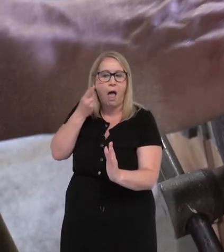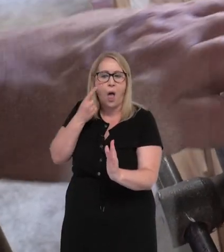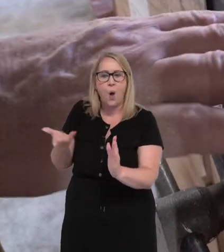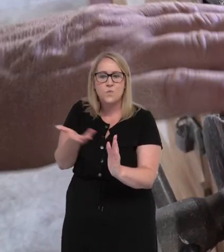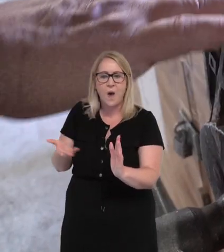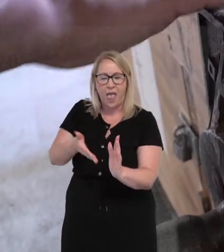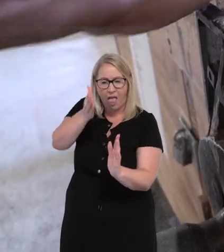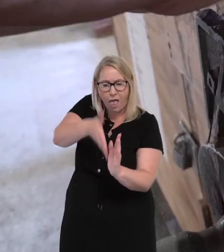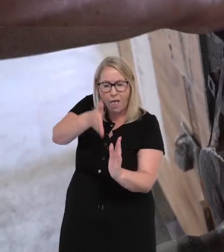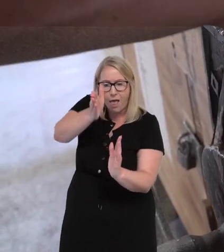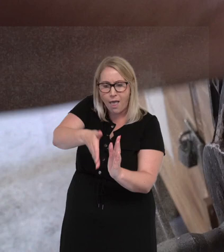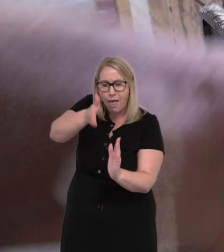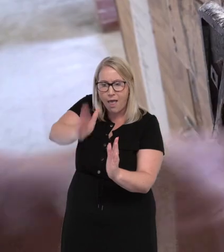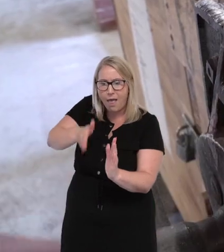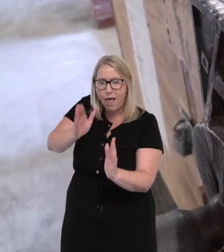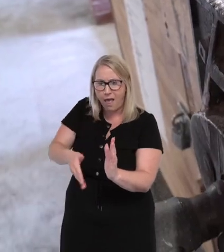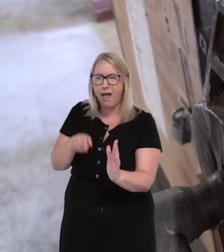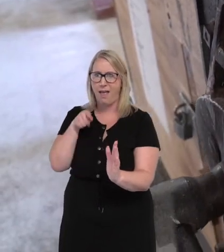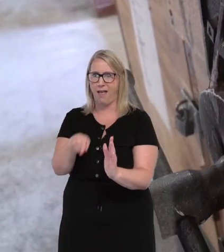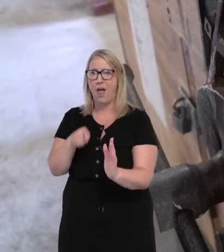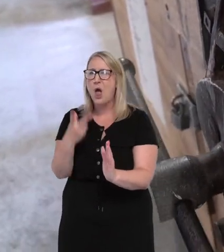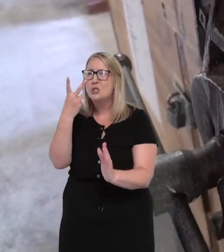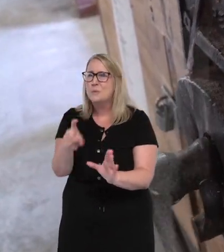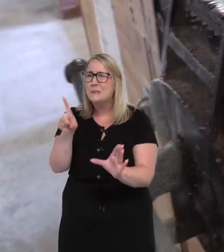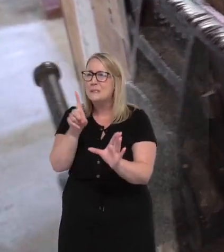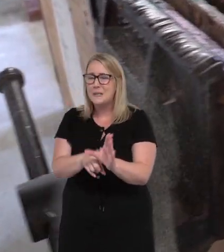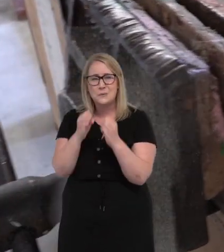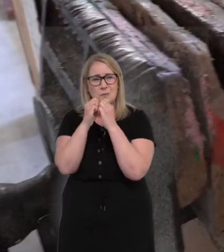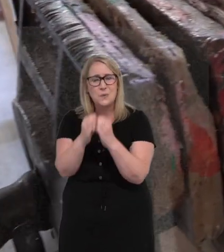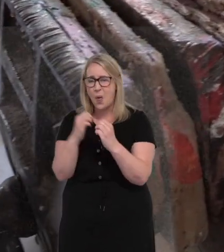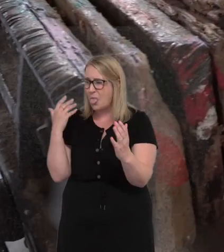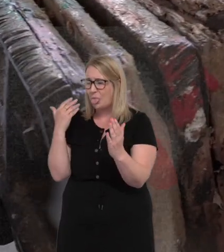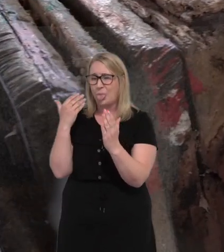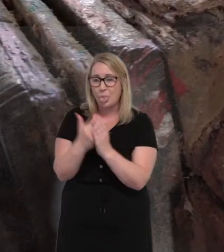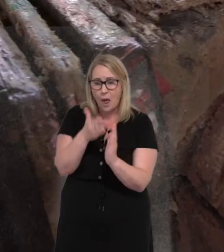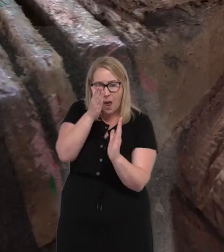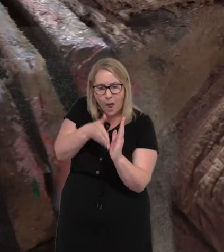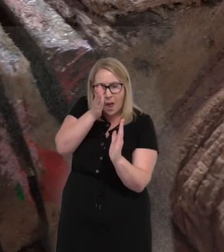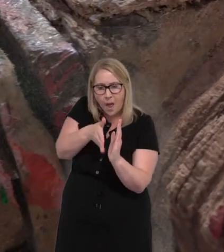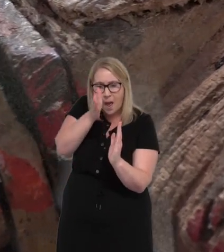All of these marks are 20 years worth of Michael cutting,